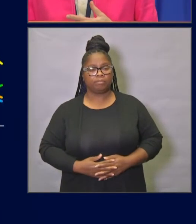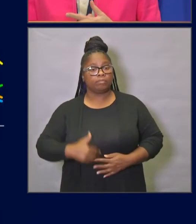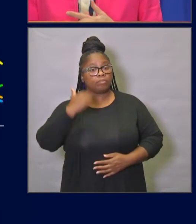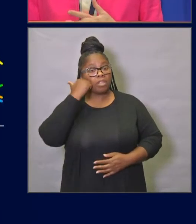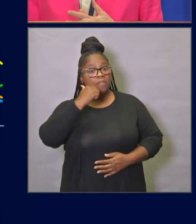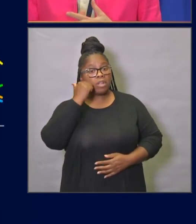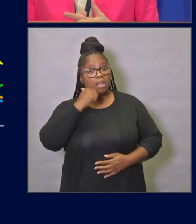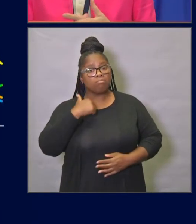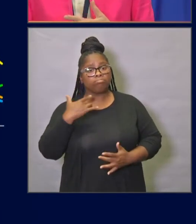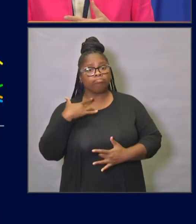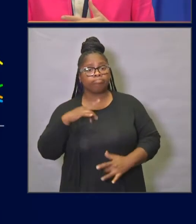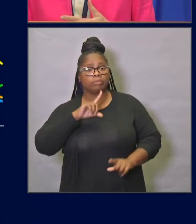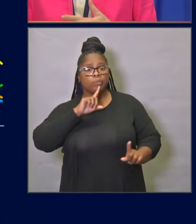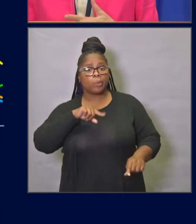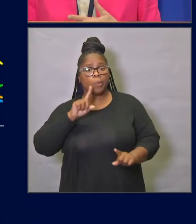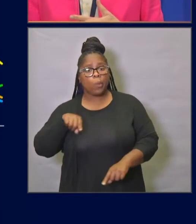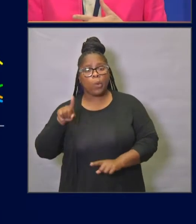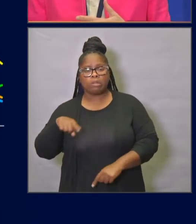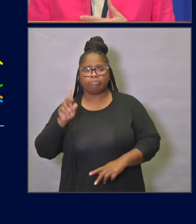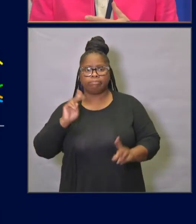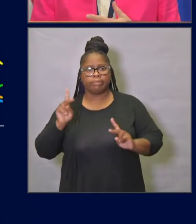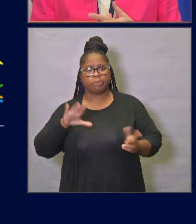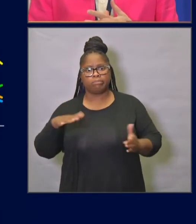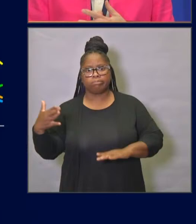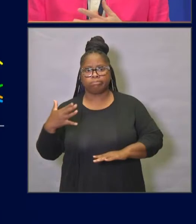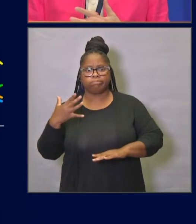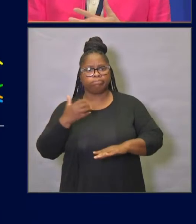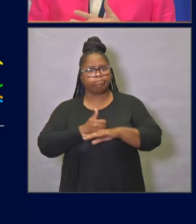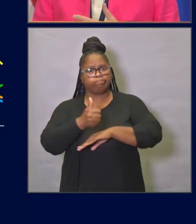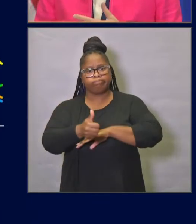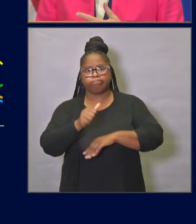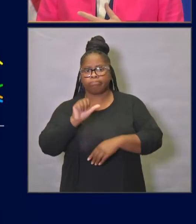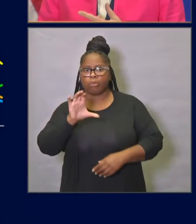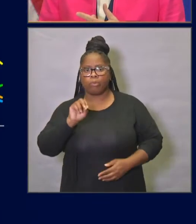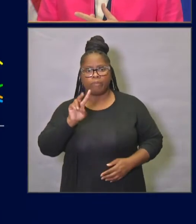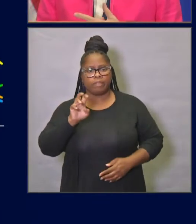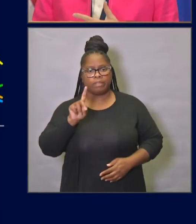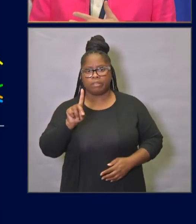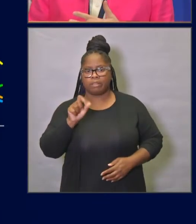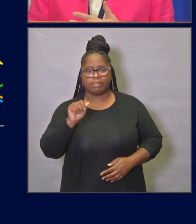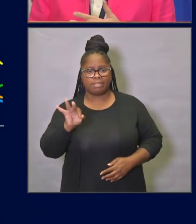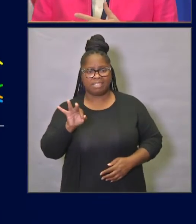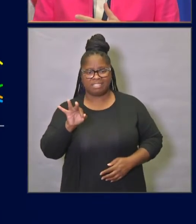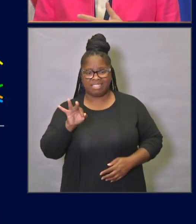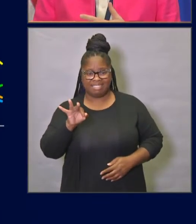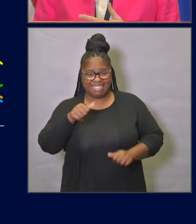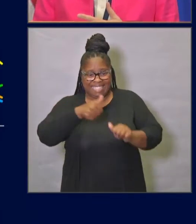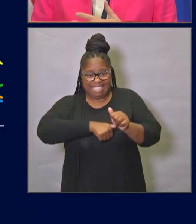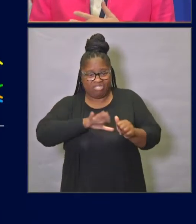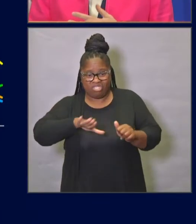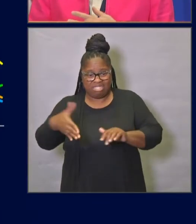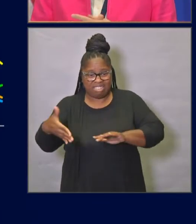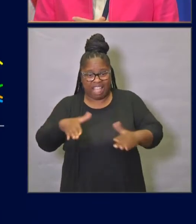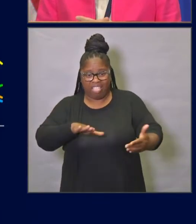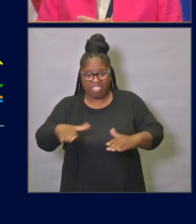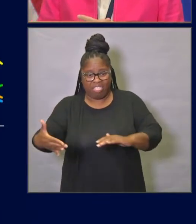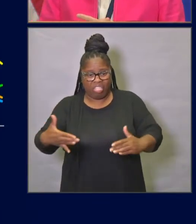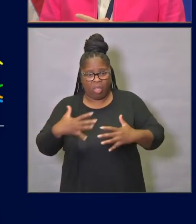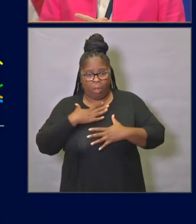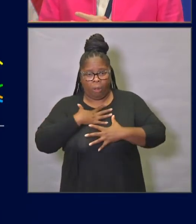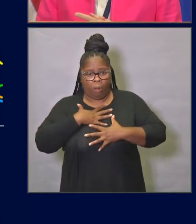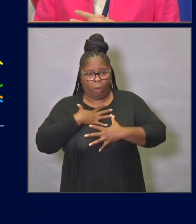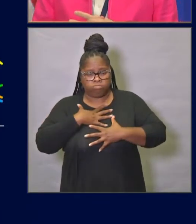report on people who have passed away from COVID-19, and every death is devastating. We are,